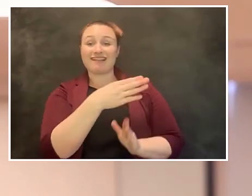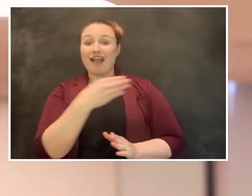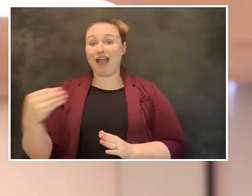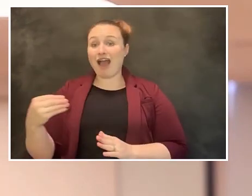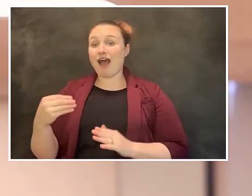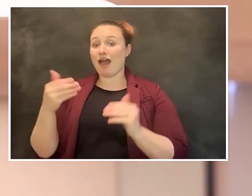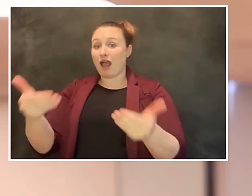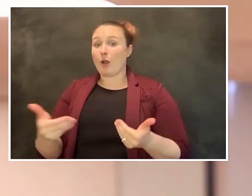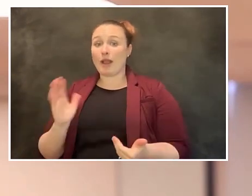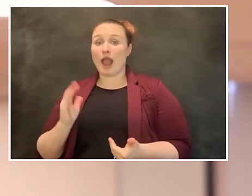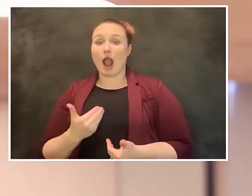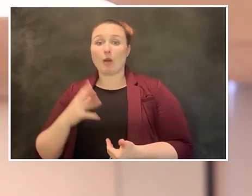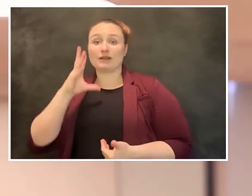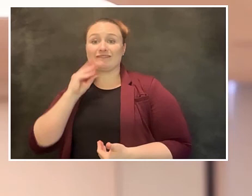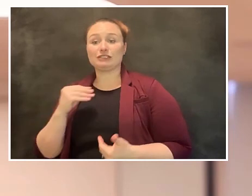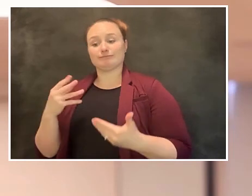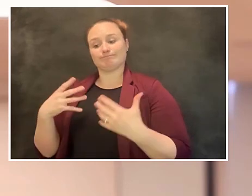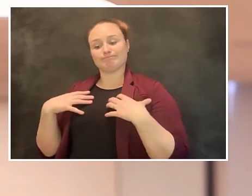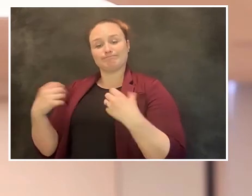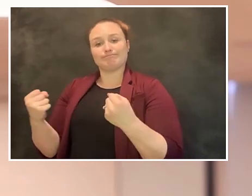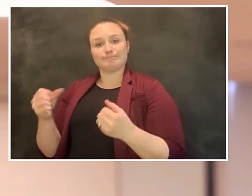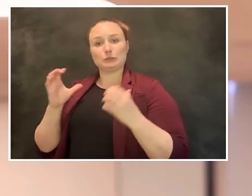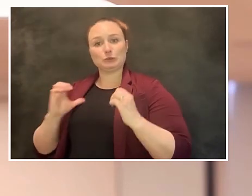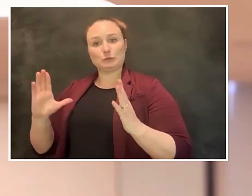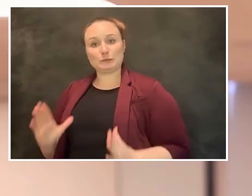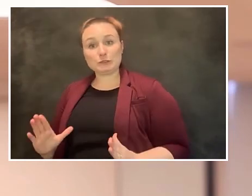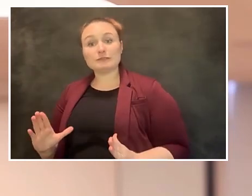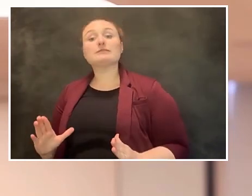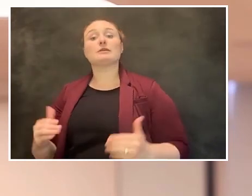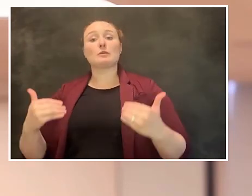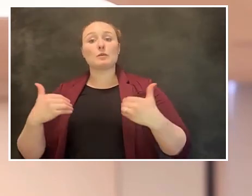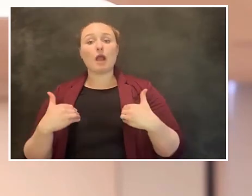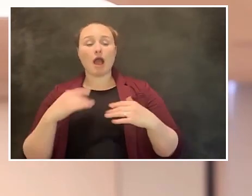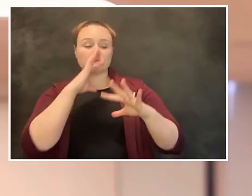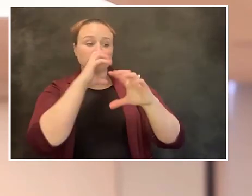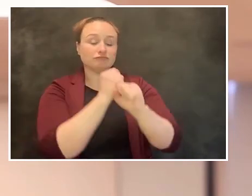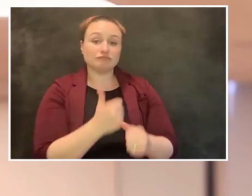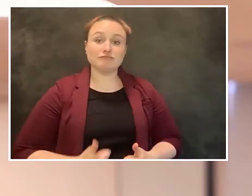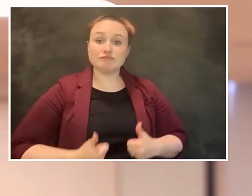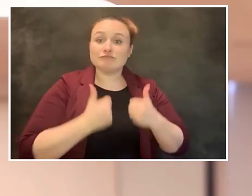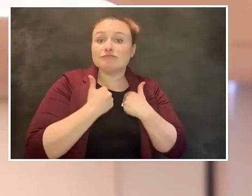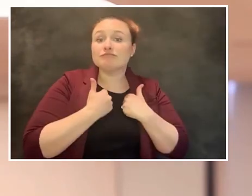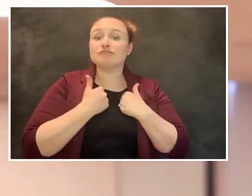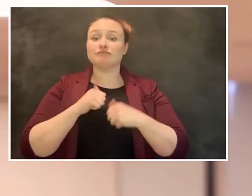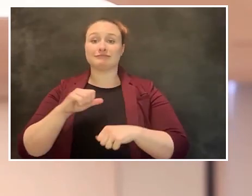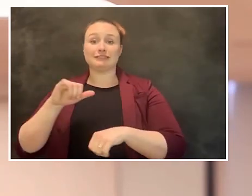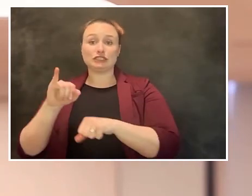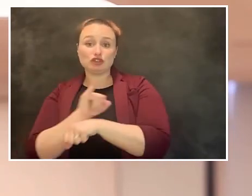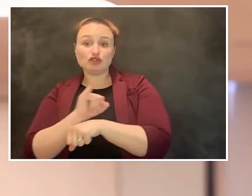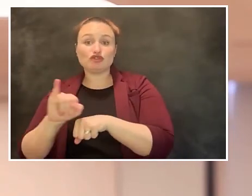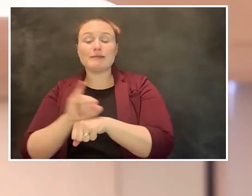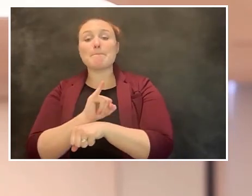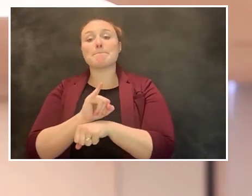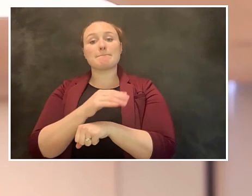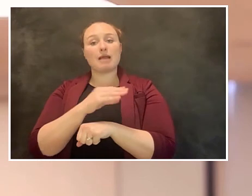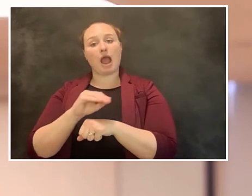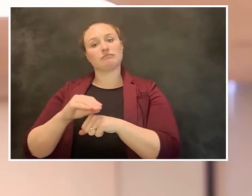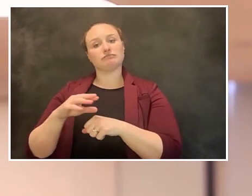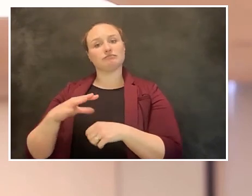to serve in our department. We are offering attractive residency, internship, and volunteer programs to folks interested in behavioral